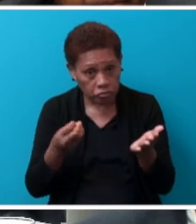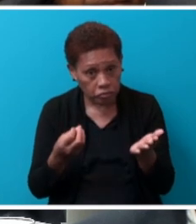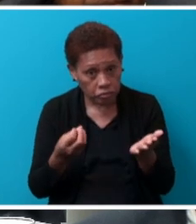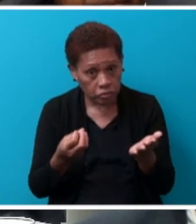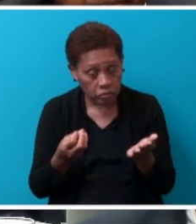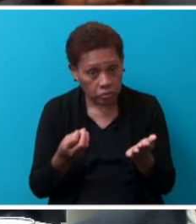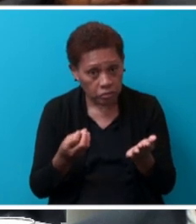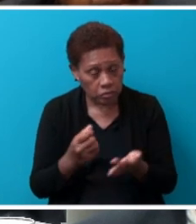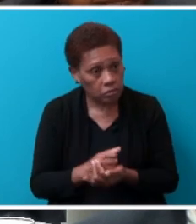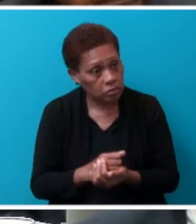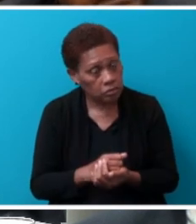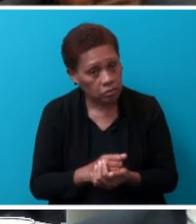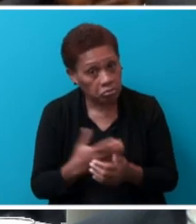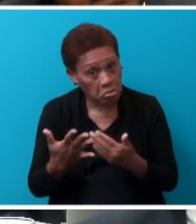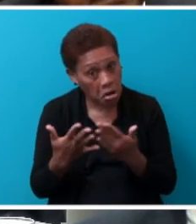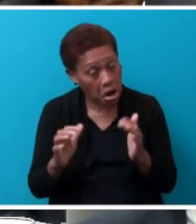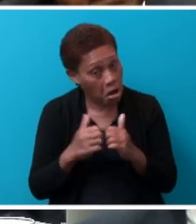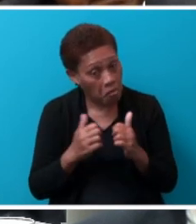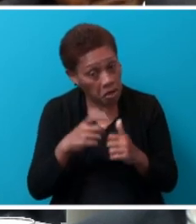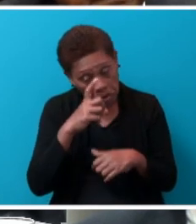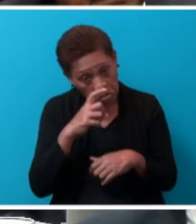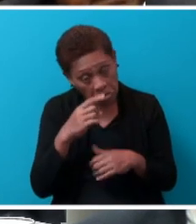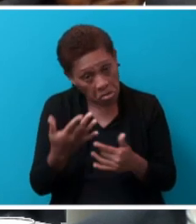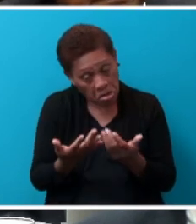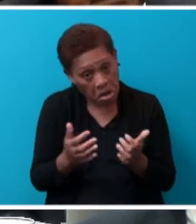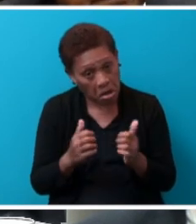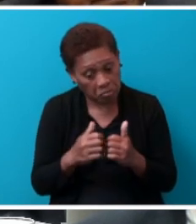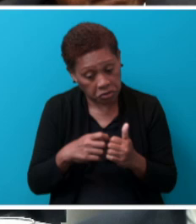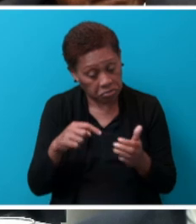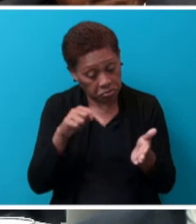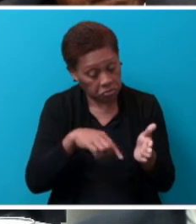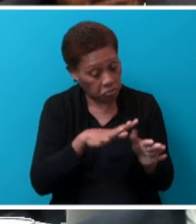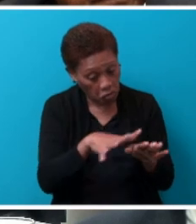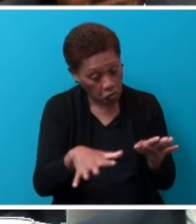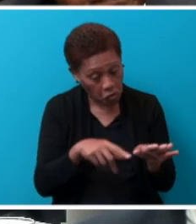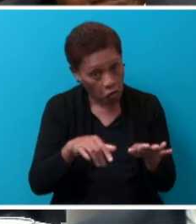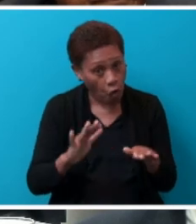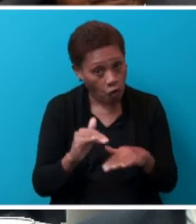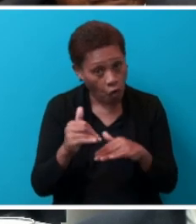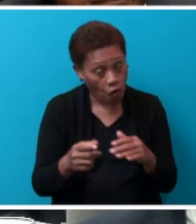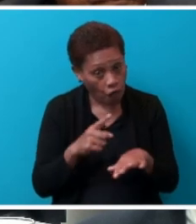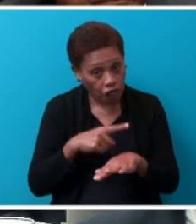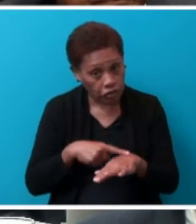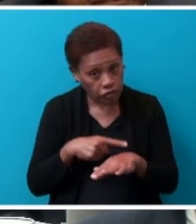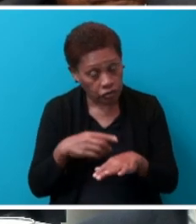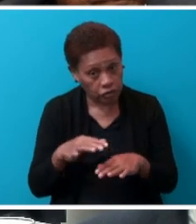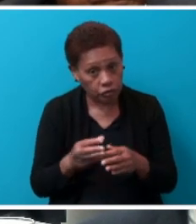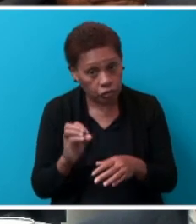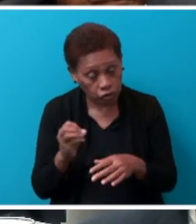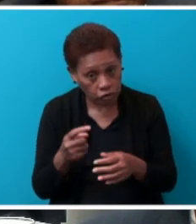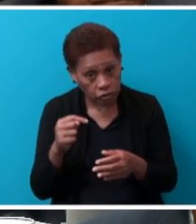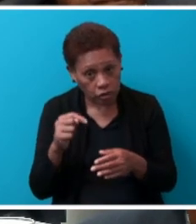we forecast how many people and how many freights the airport is likely to handle over time. These forecasts are based on current